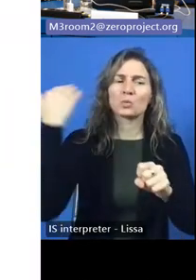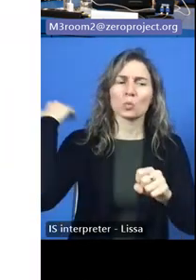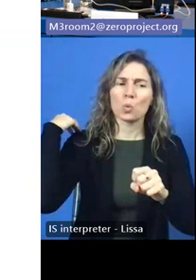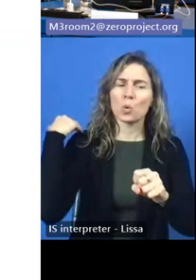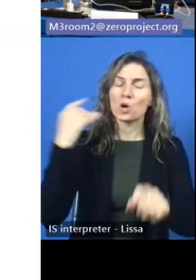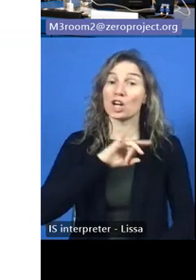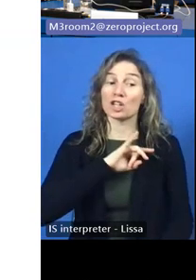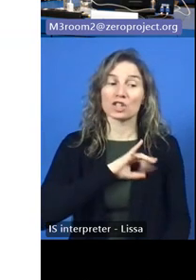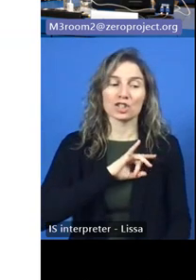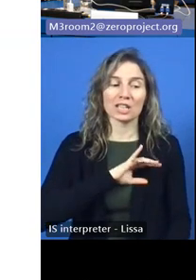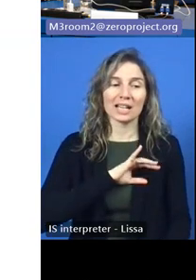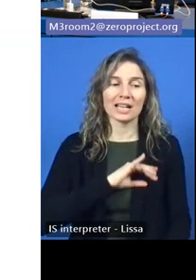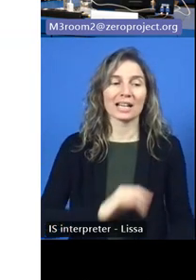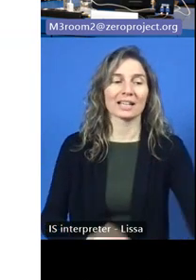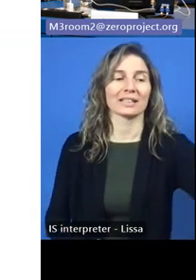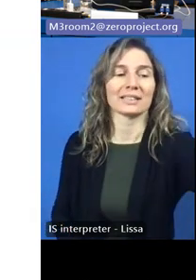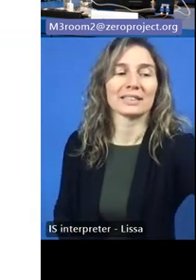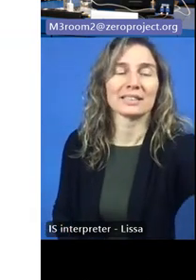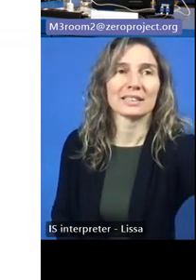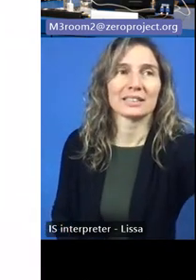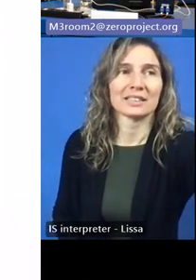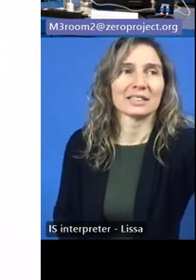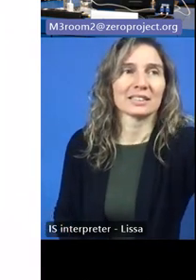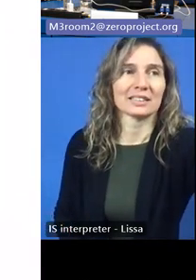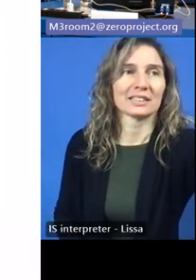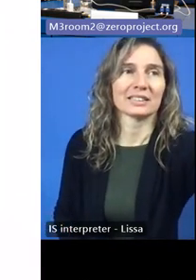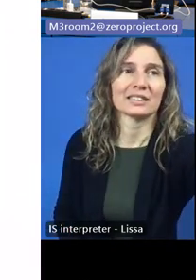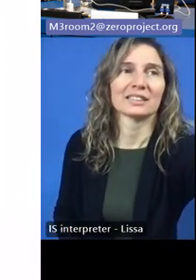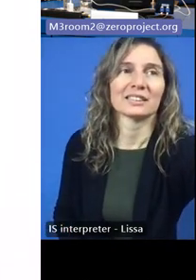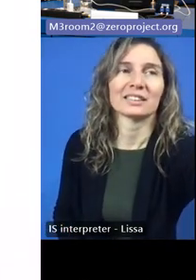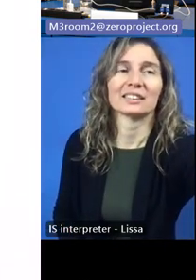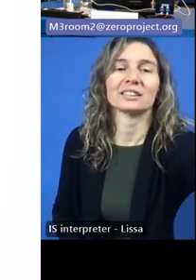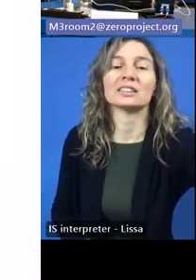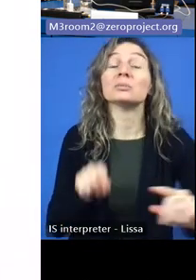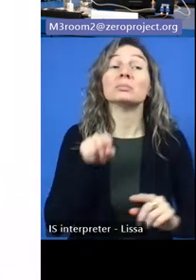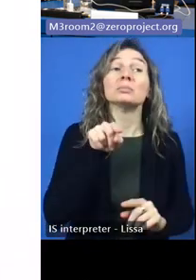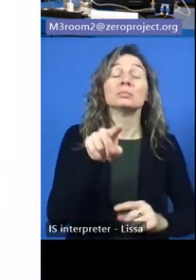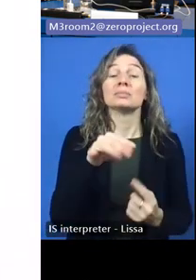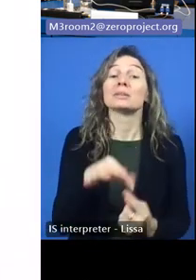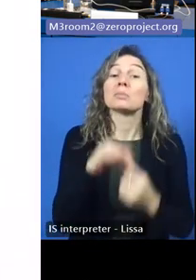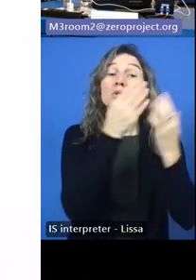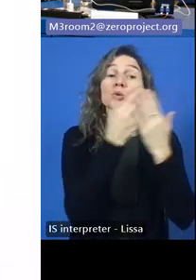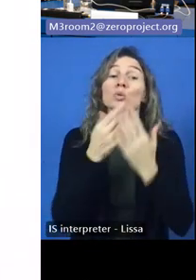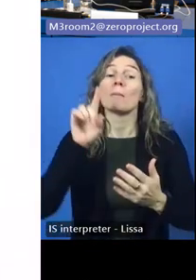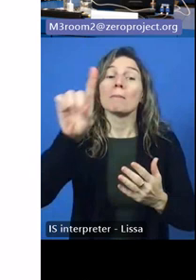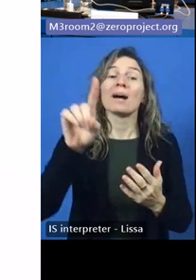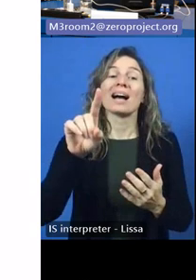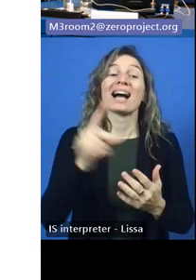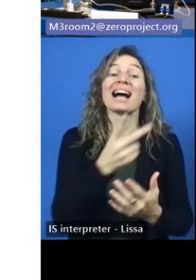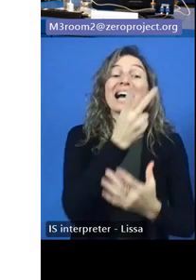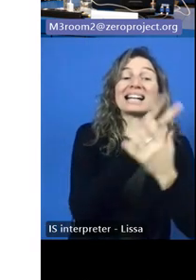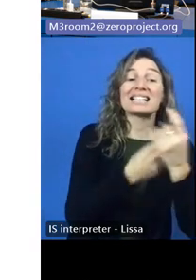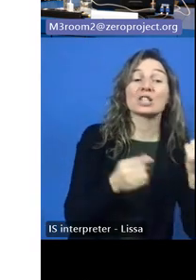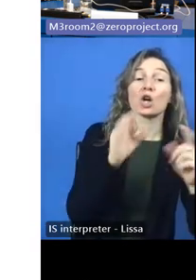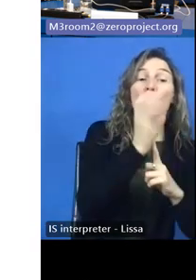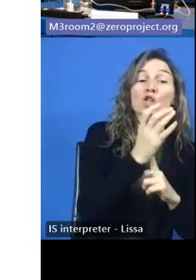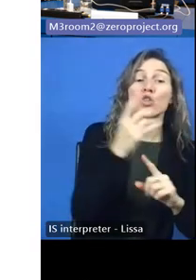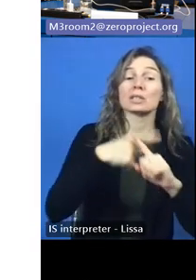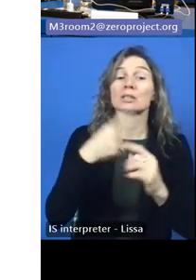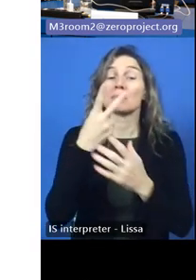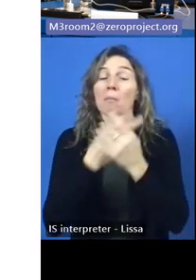renowned intercultural and bilingual special school for deaf students. Currently, have